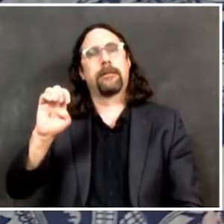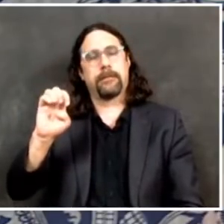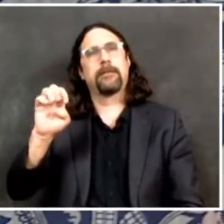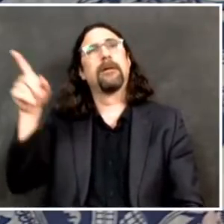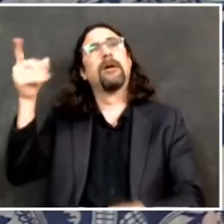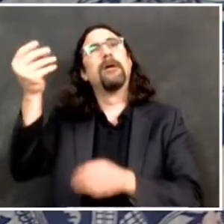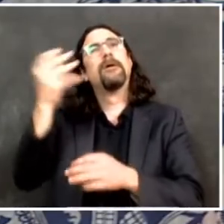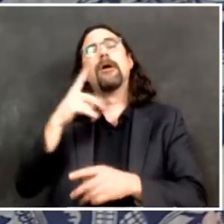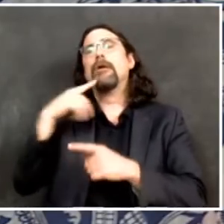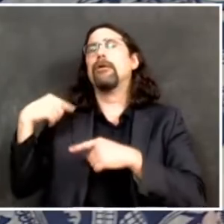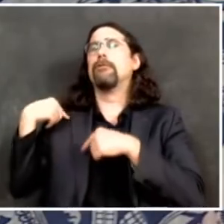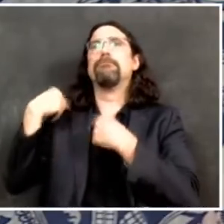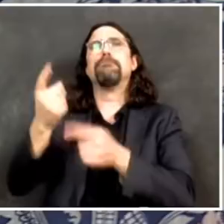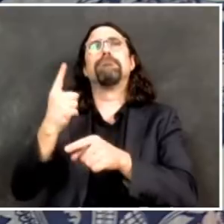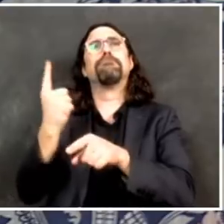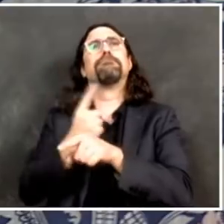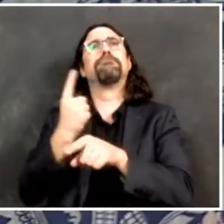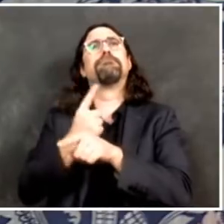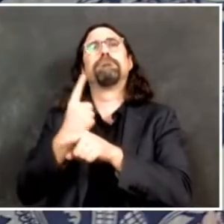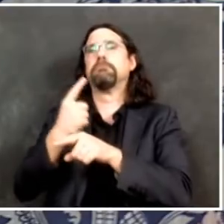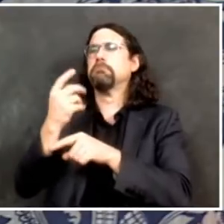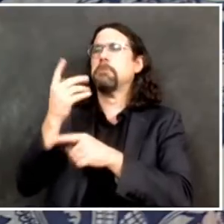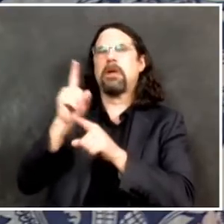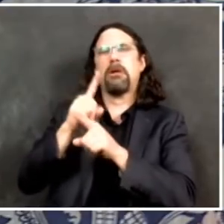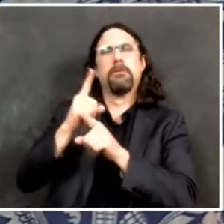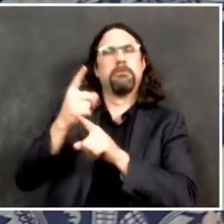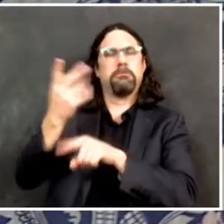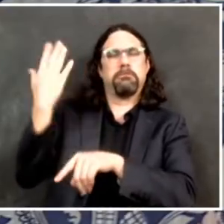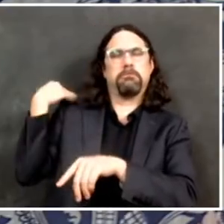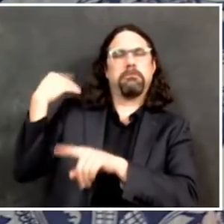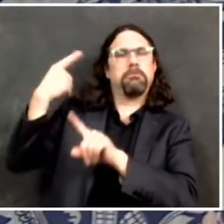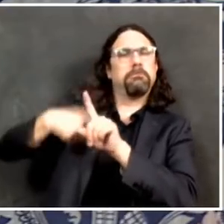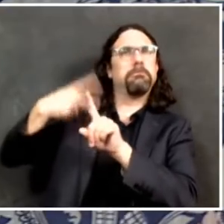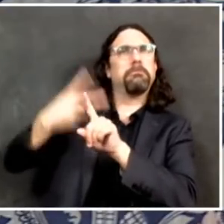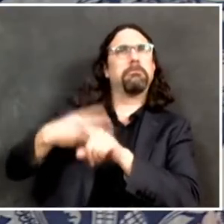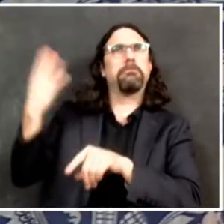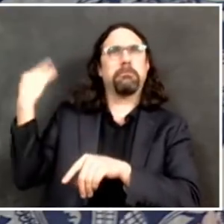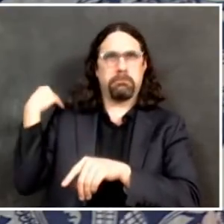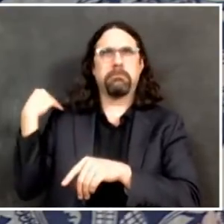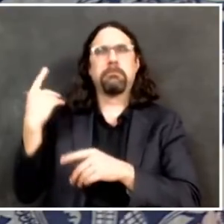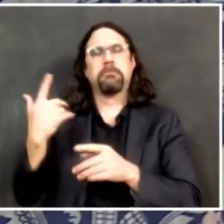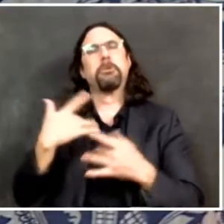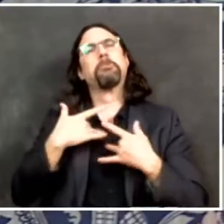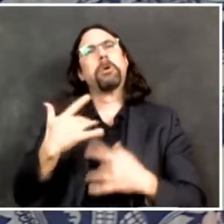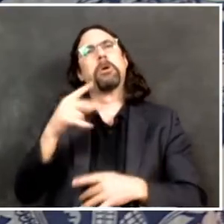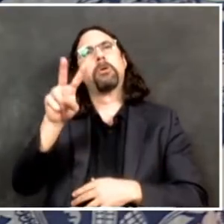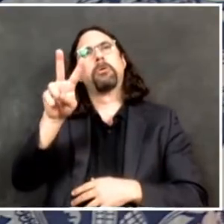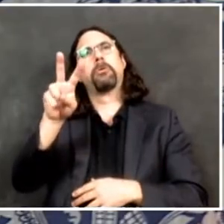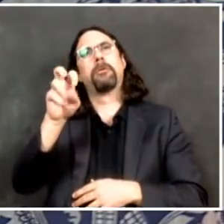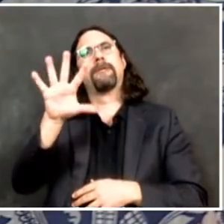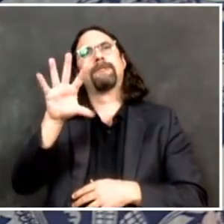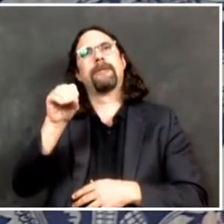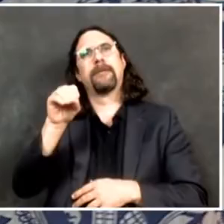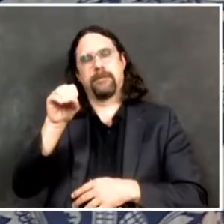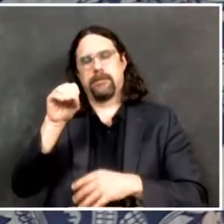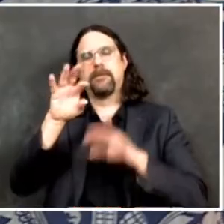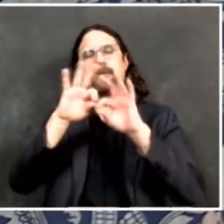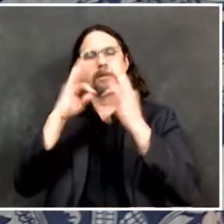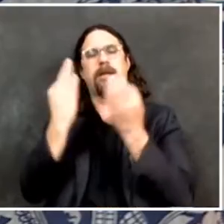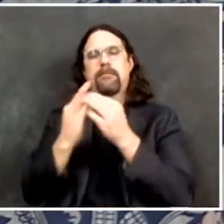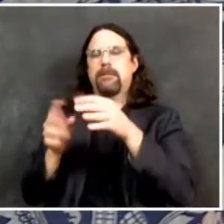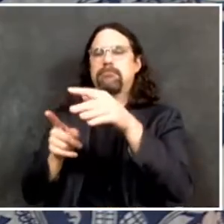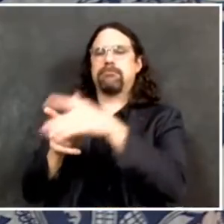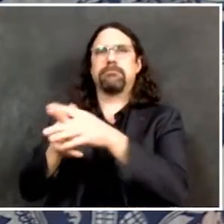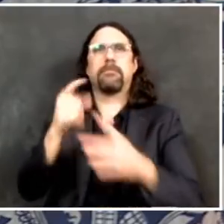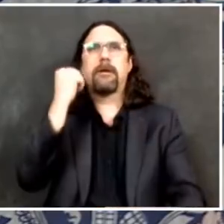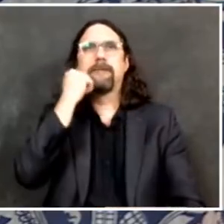help. She said now it's more like 500 families a day, doubled in just a few weeks. And this is